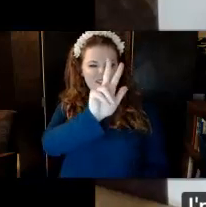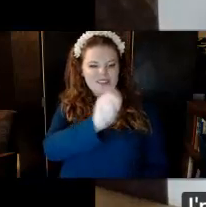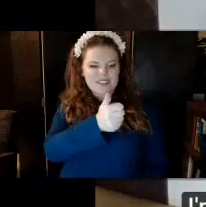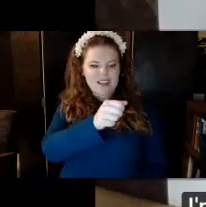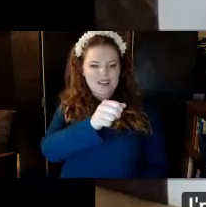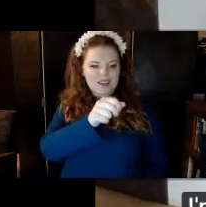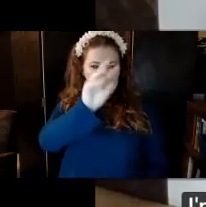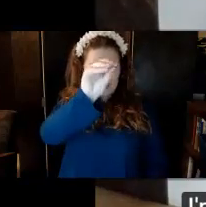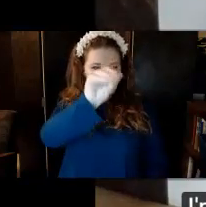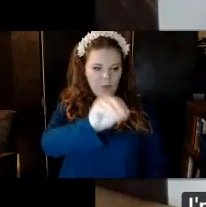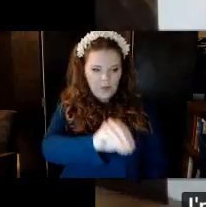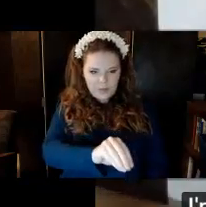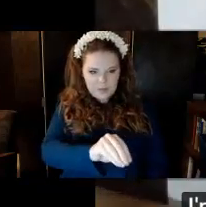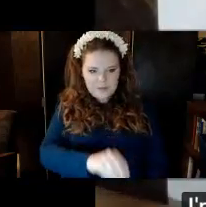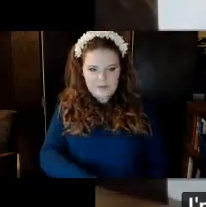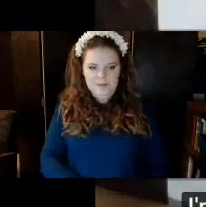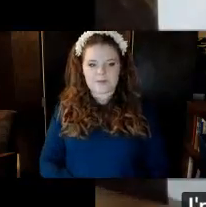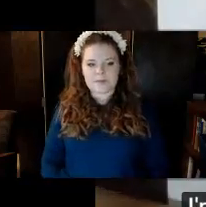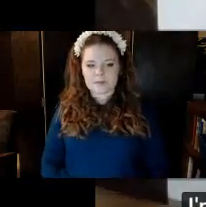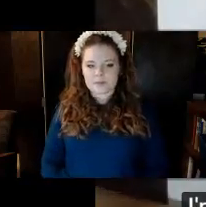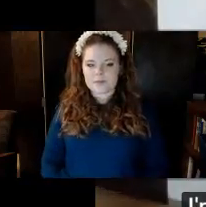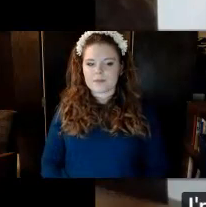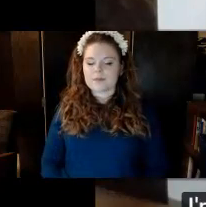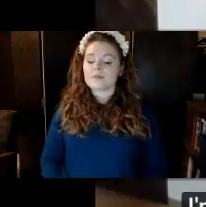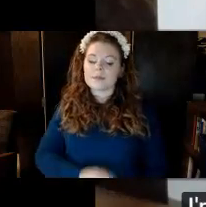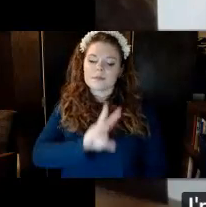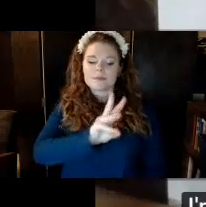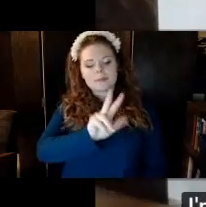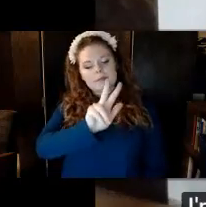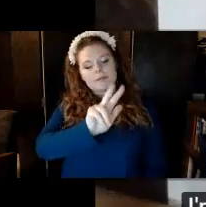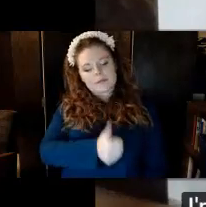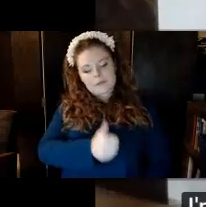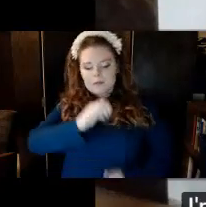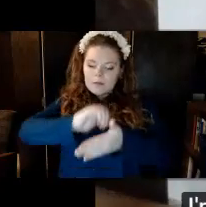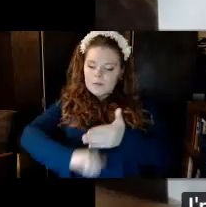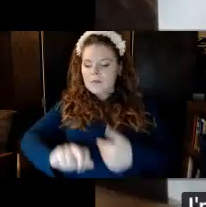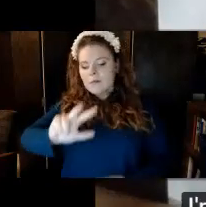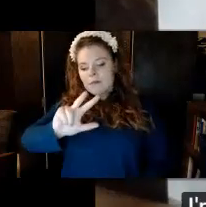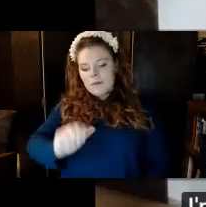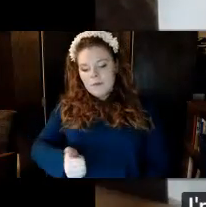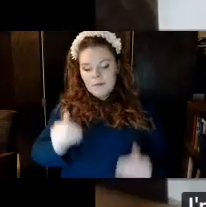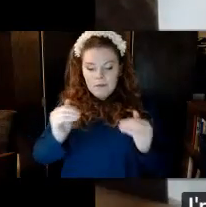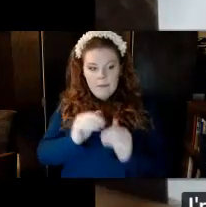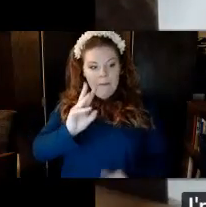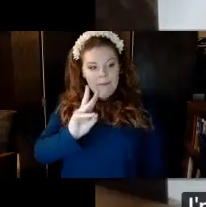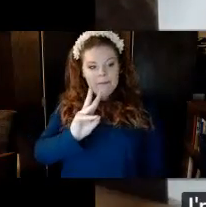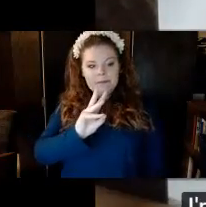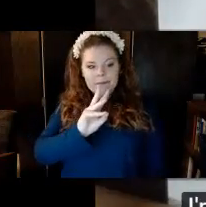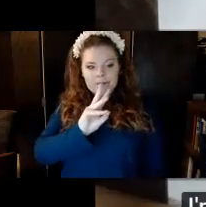here. 6 3/10 minus 3/10 is